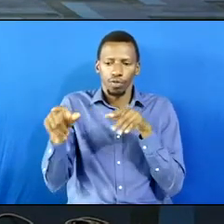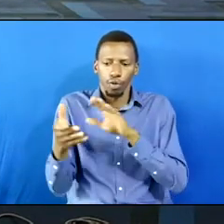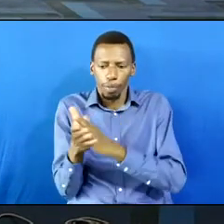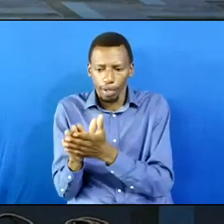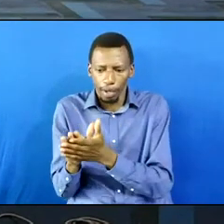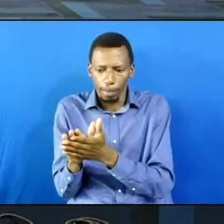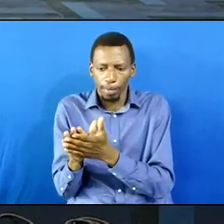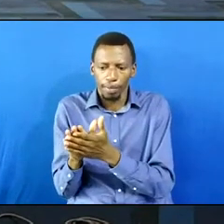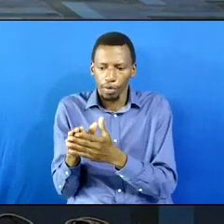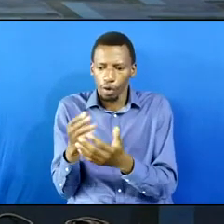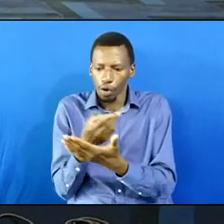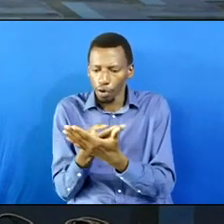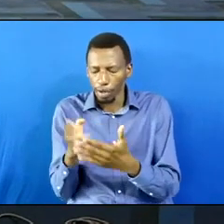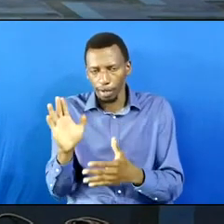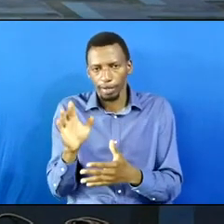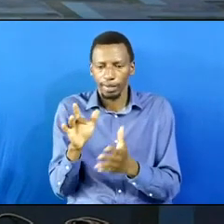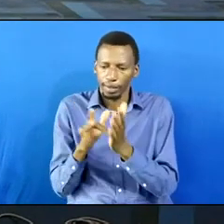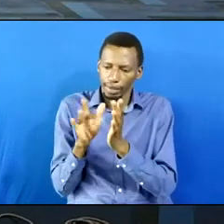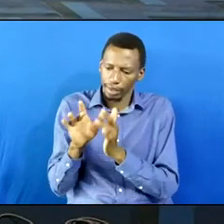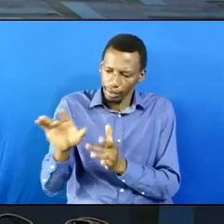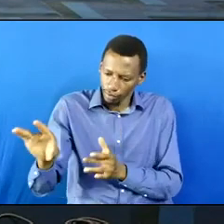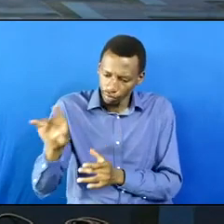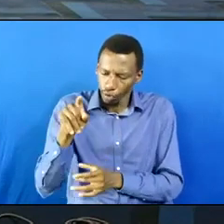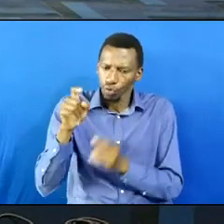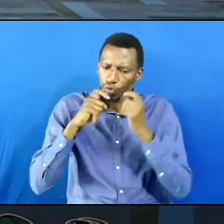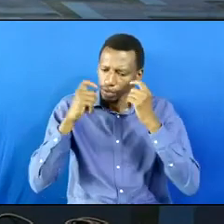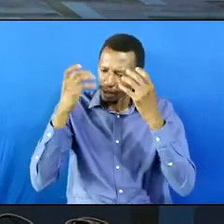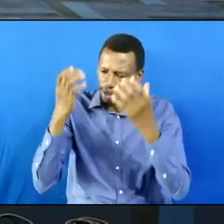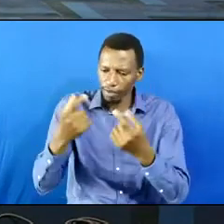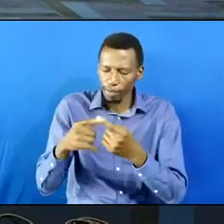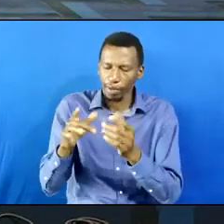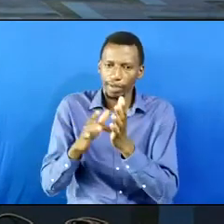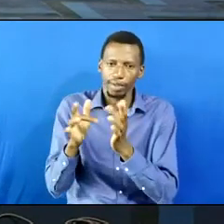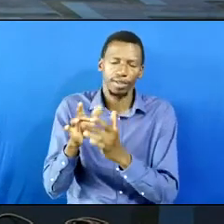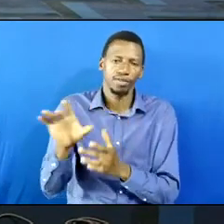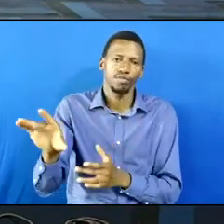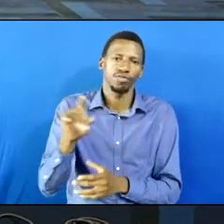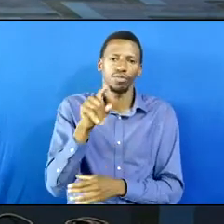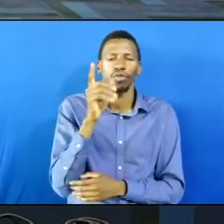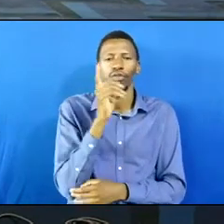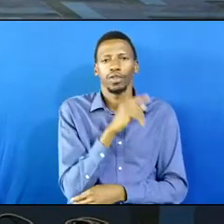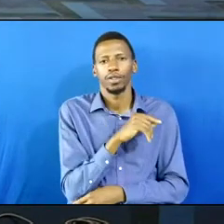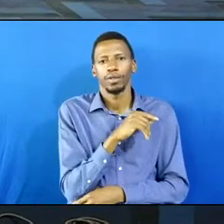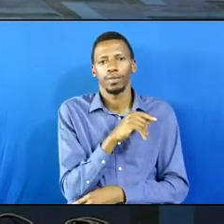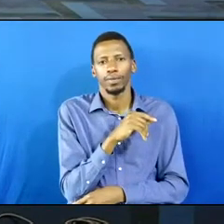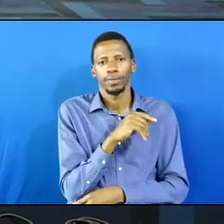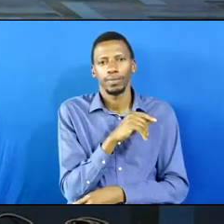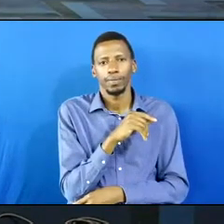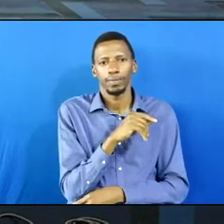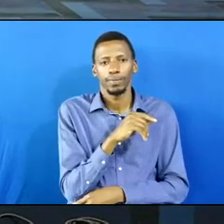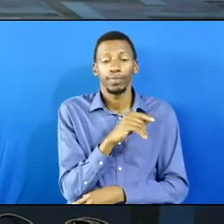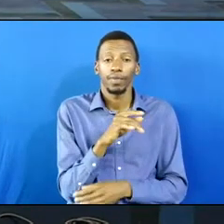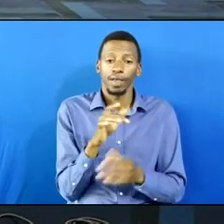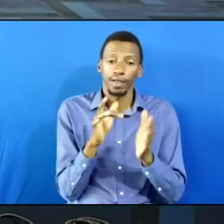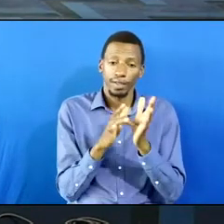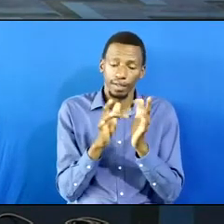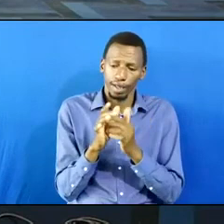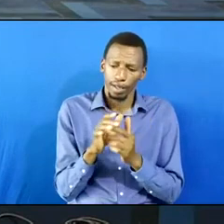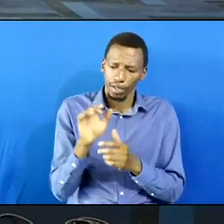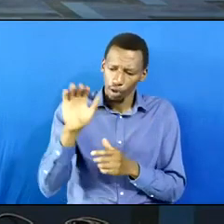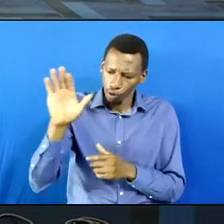you before you become a saint. Sister White says, he don't call the